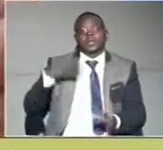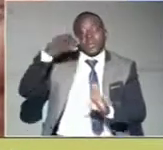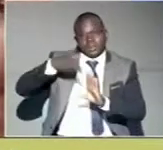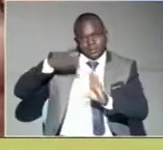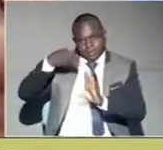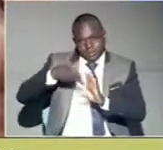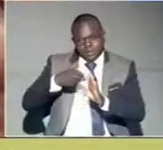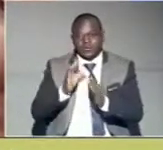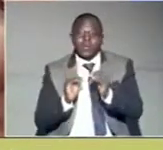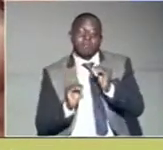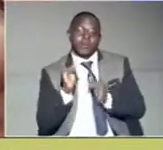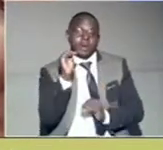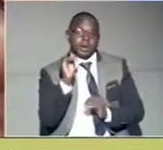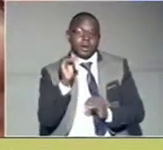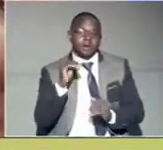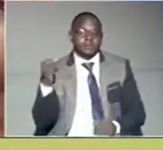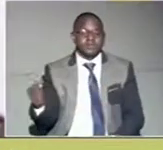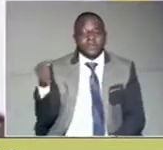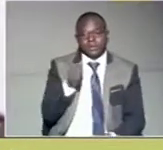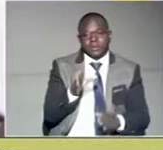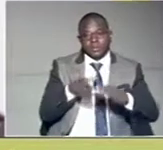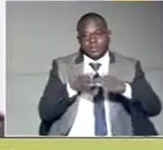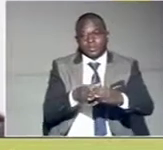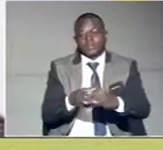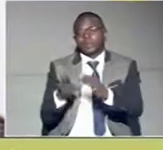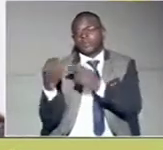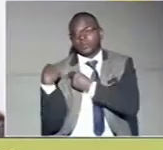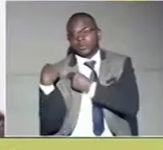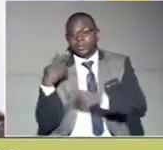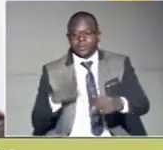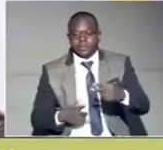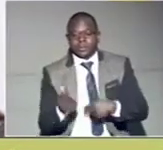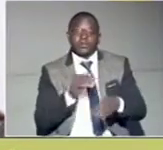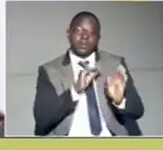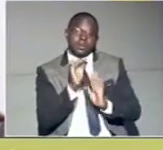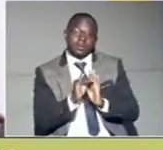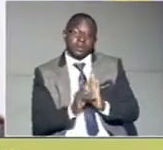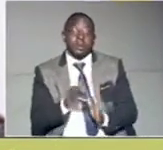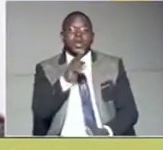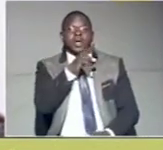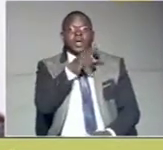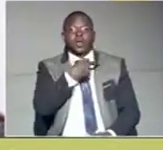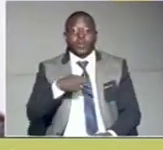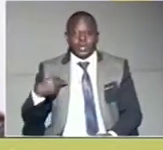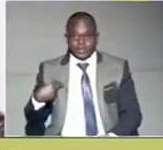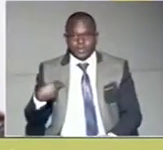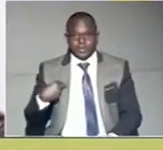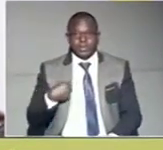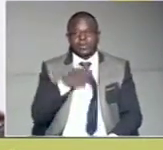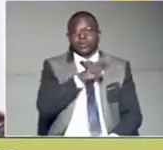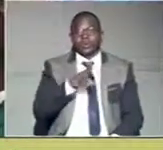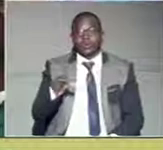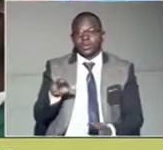aim higher and take up leadership roles. Launching the program was Norwegian Ambassador to Uganda,